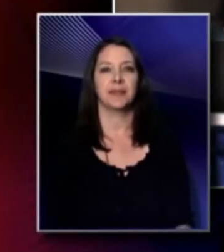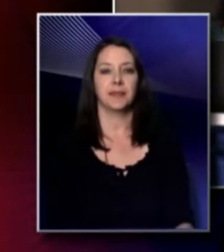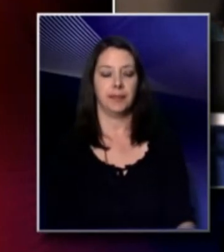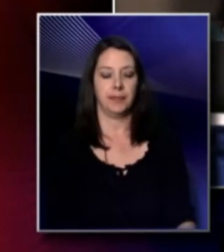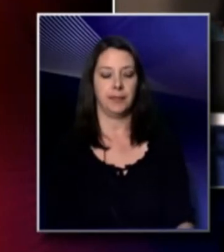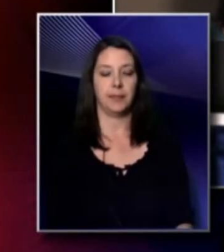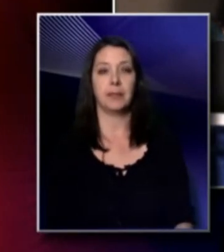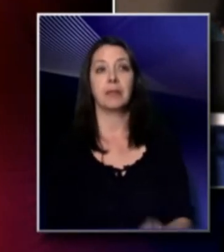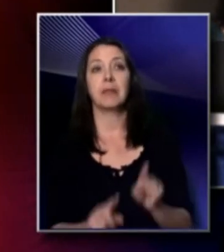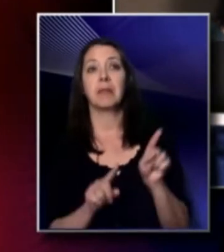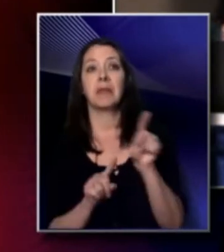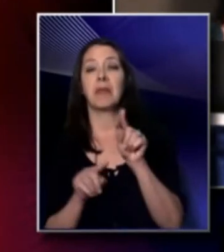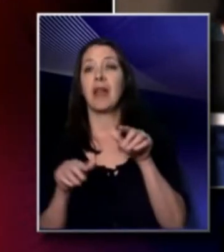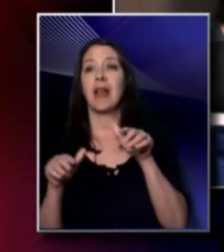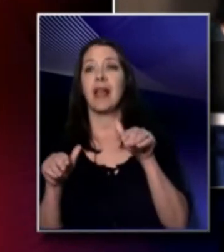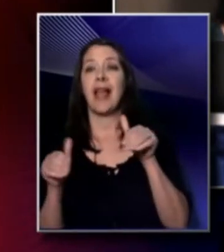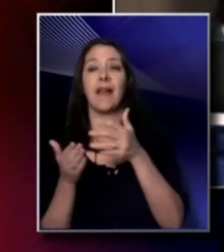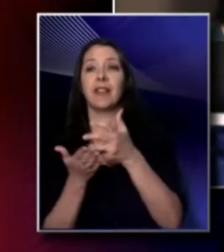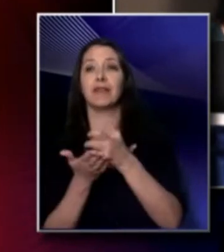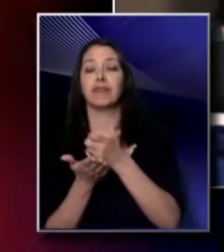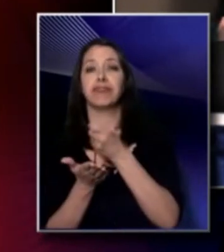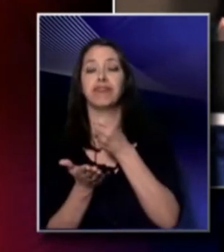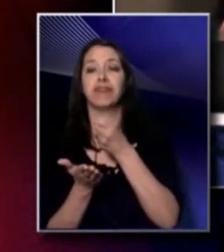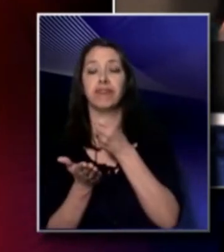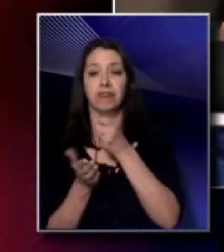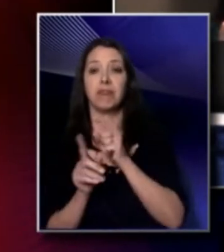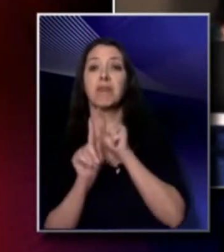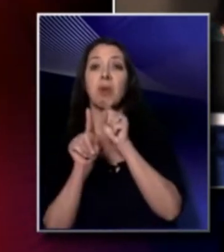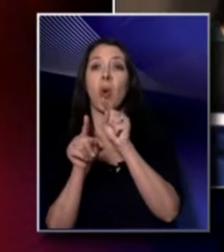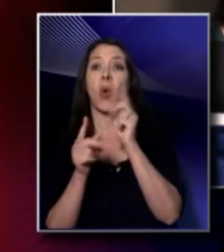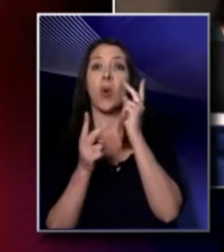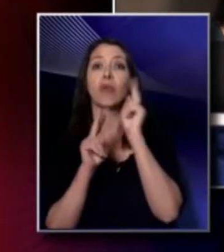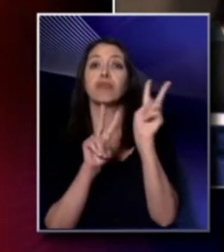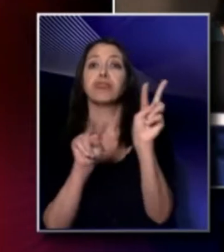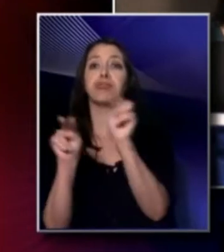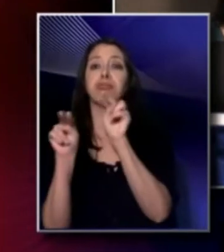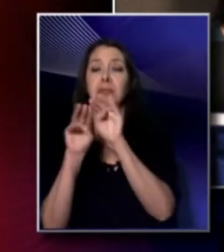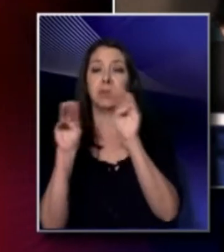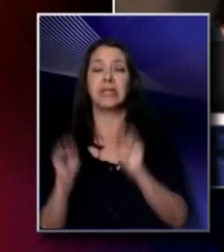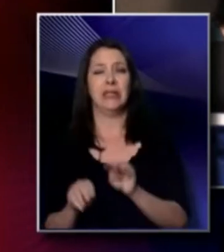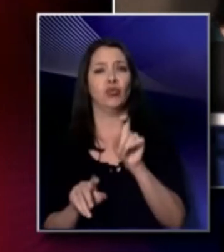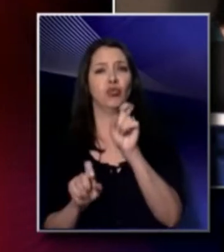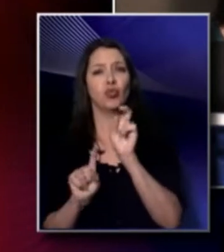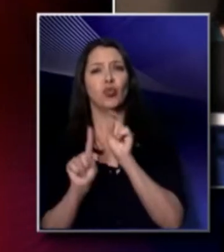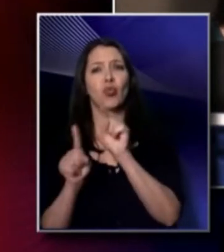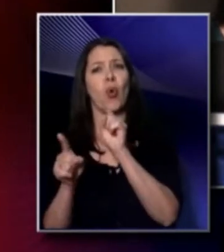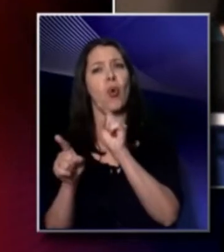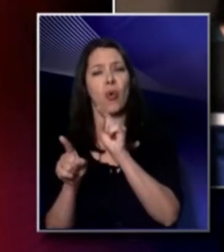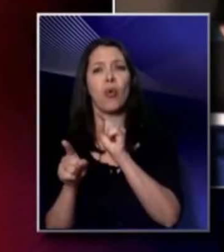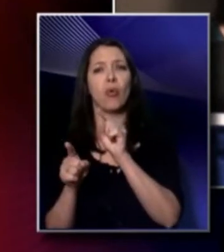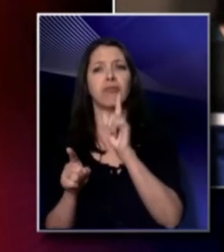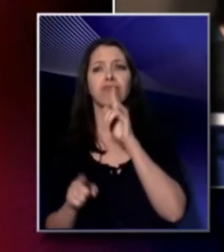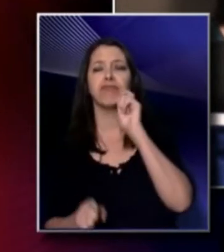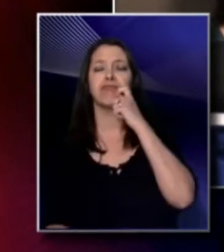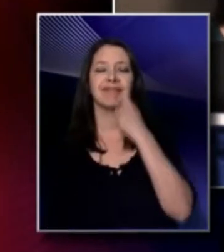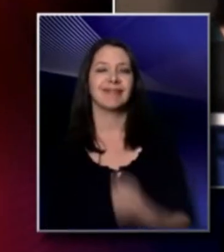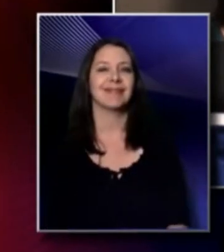if anybody hasn't had the chance to visit the museum, they should go. It's really cool. So.